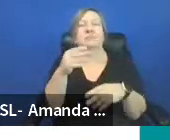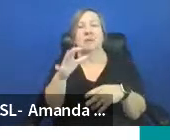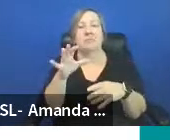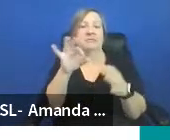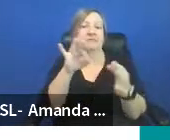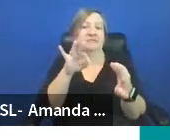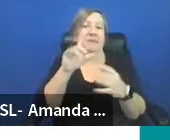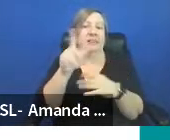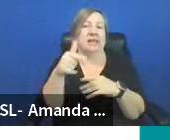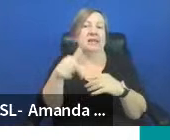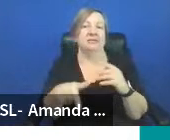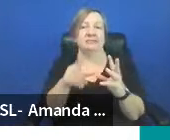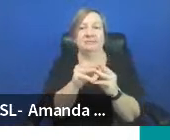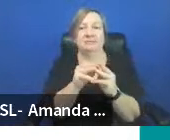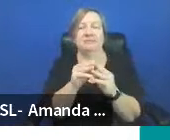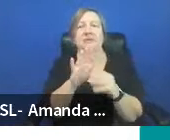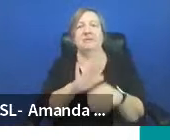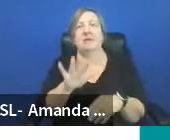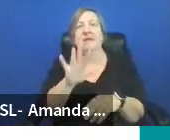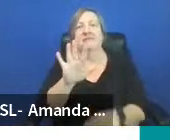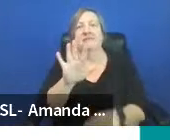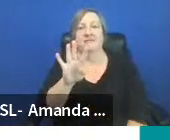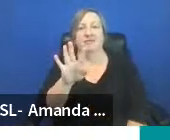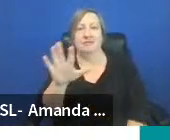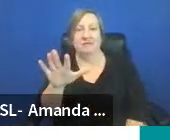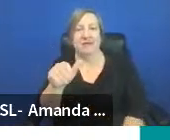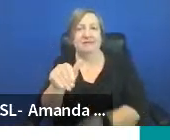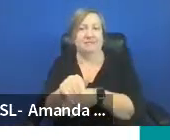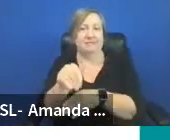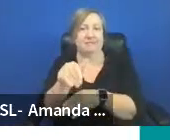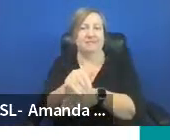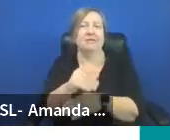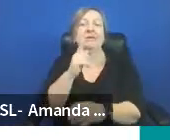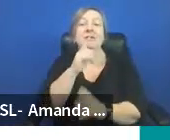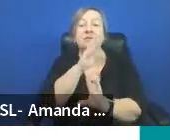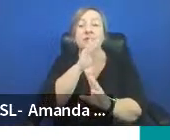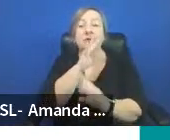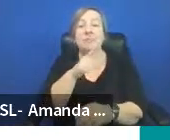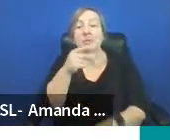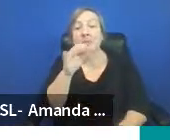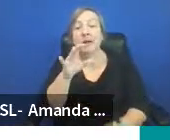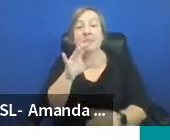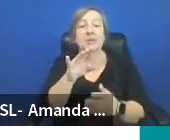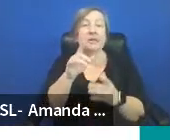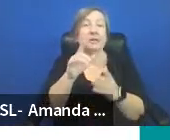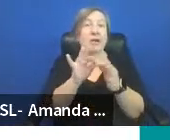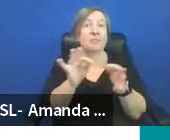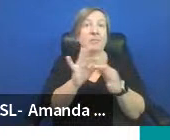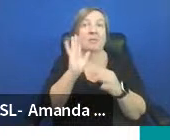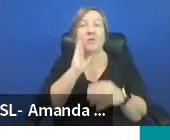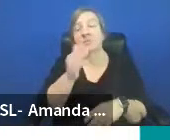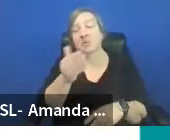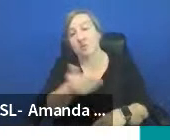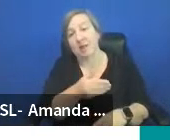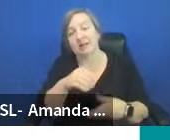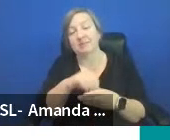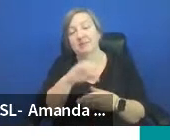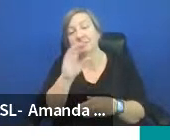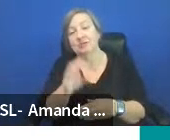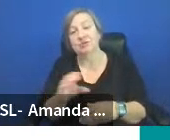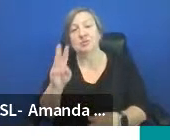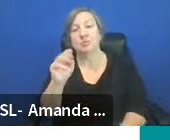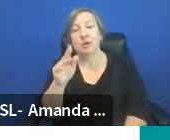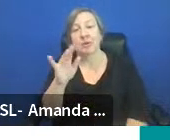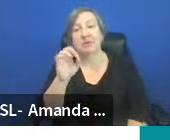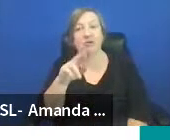today, roughly around 5:45 p.m. Verbal public comment will be welcome in the Zoom webinar during the designated